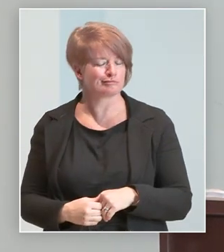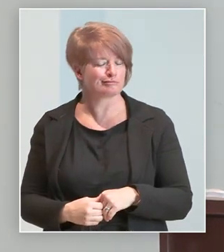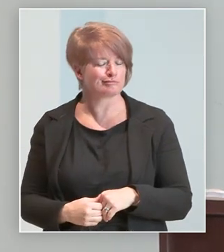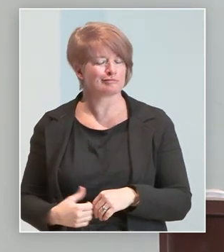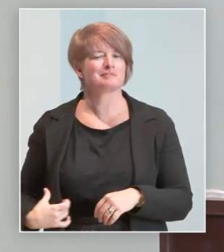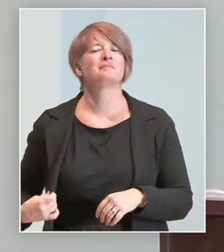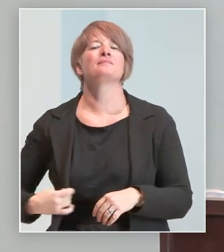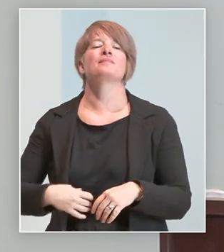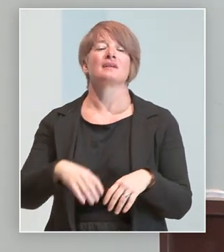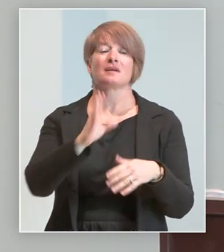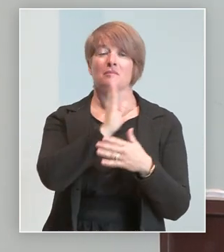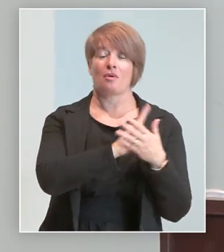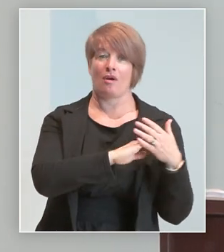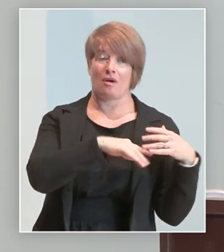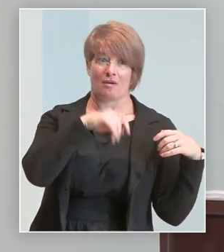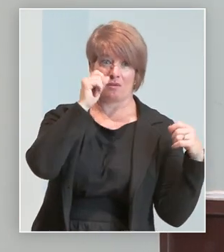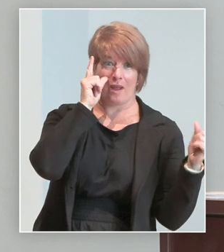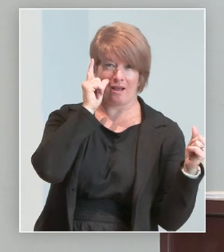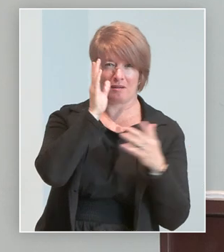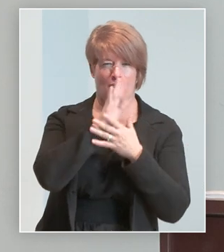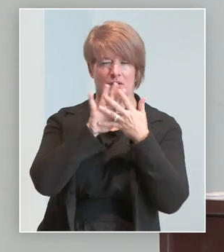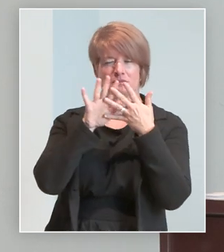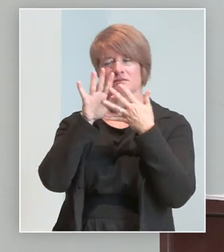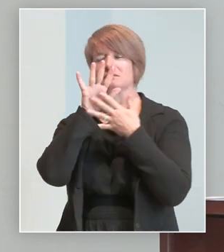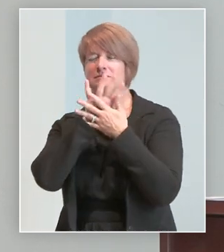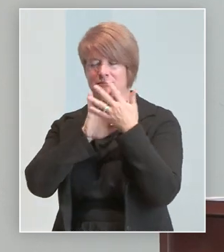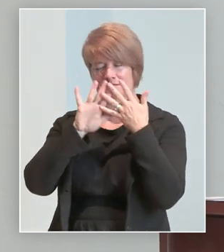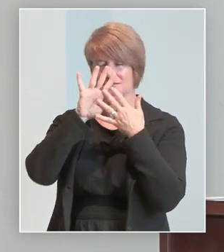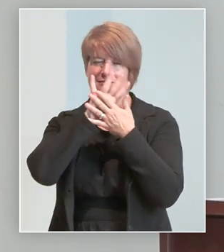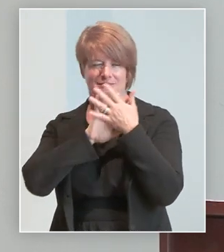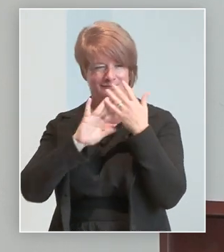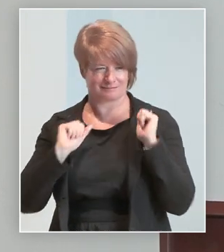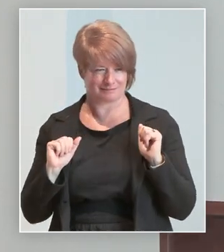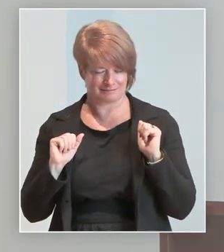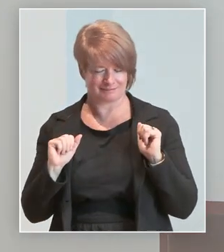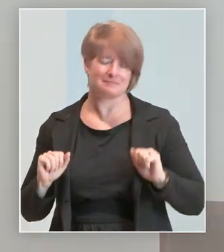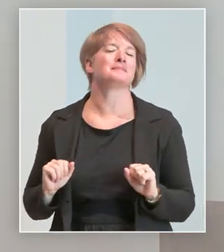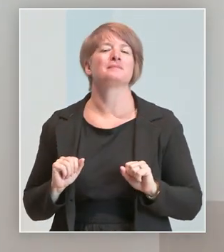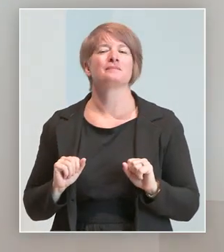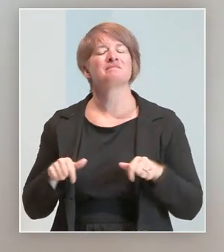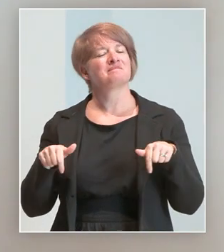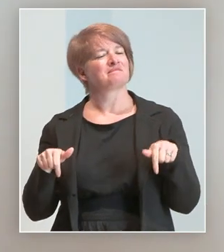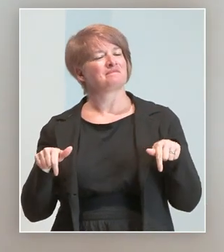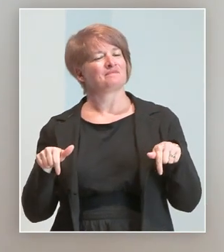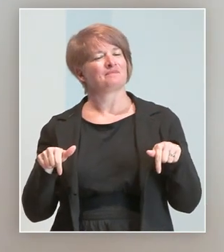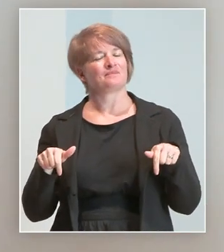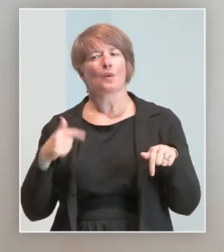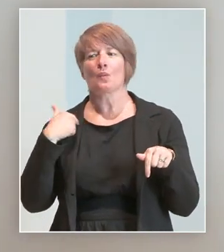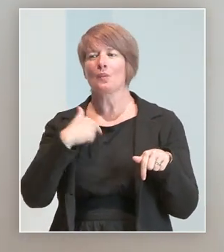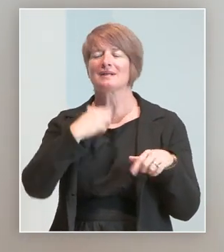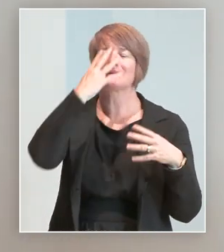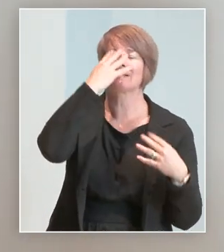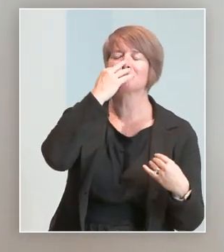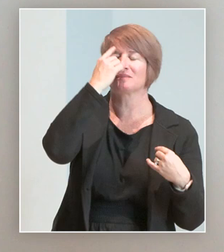This is part wake, part fugue state. See this as a time when we are all